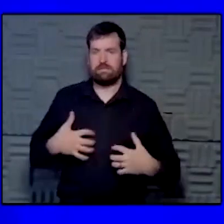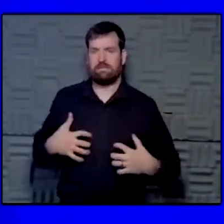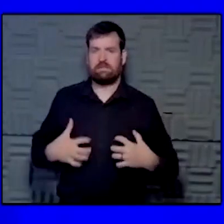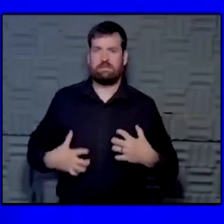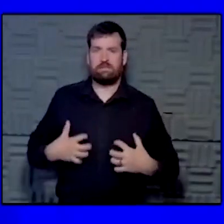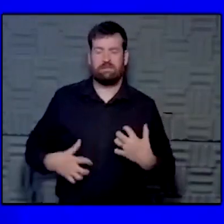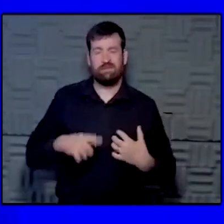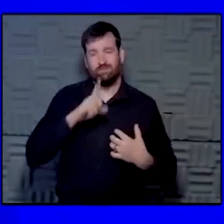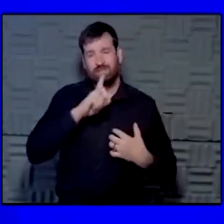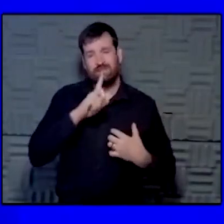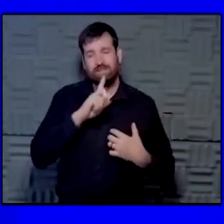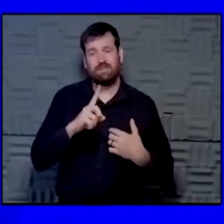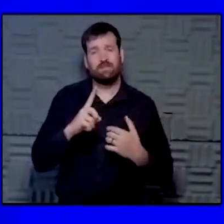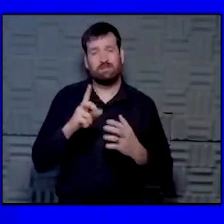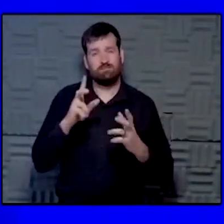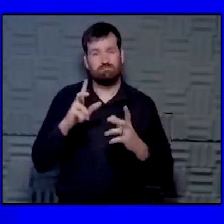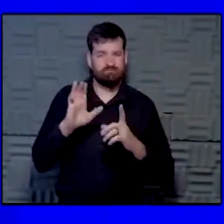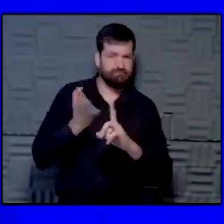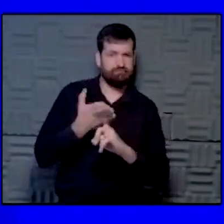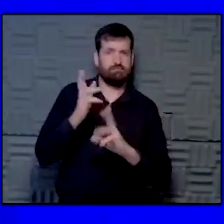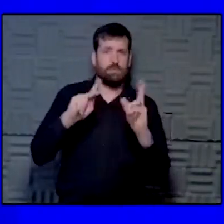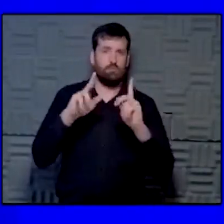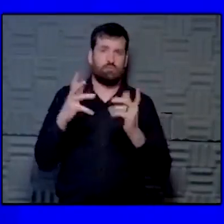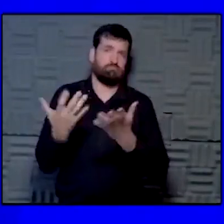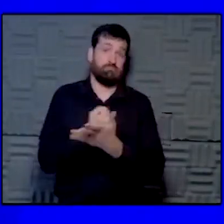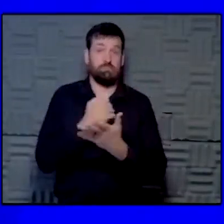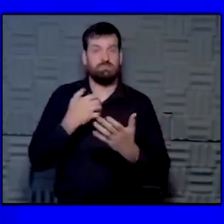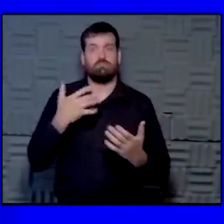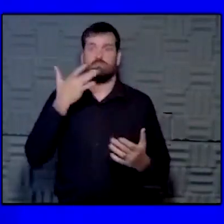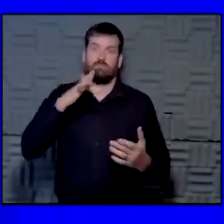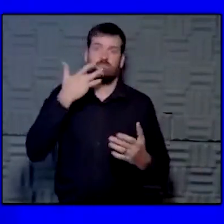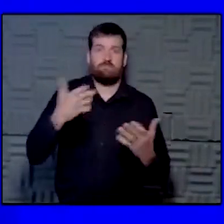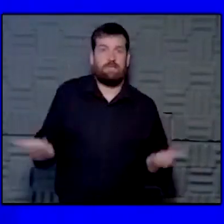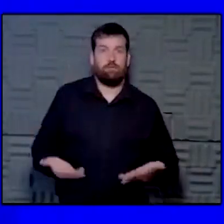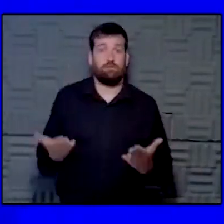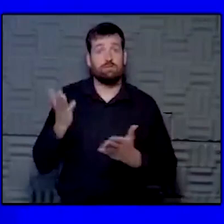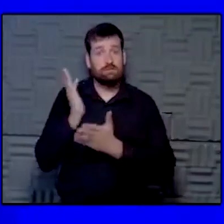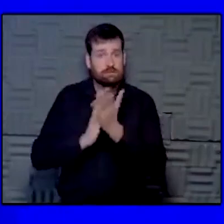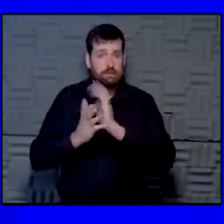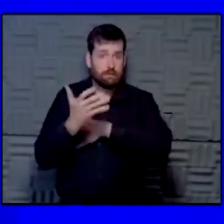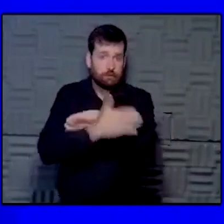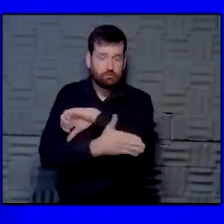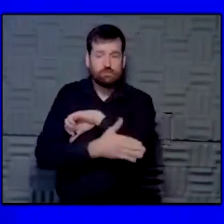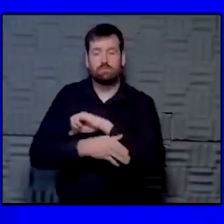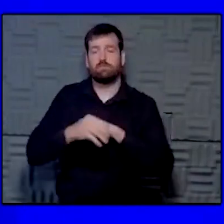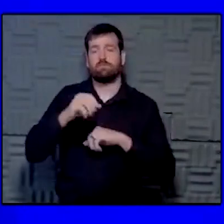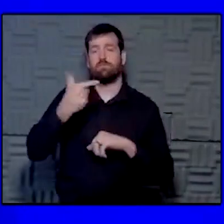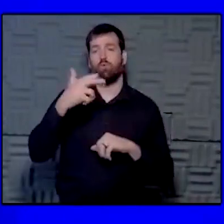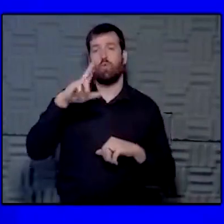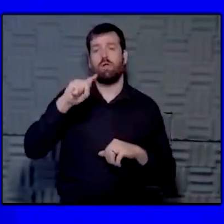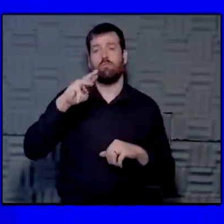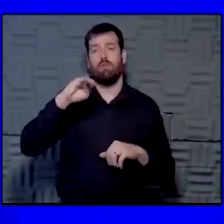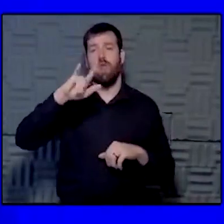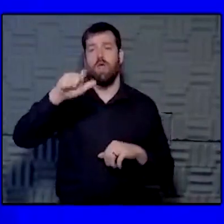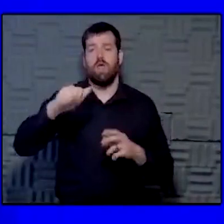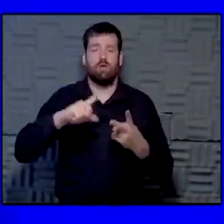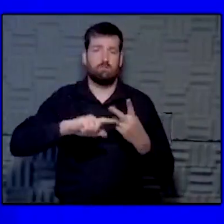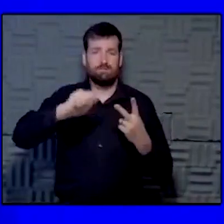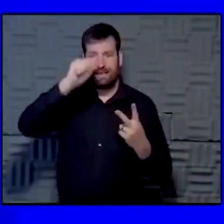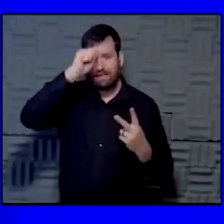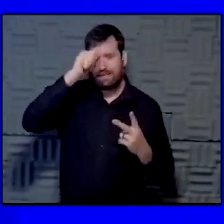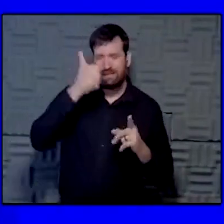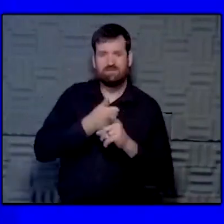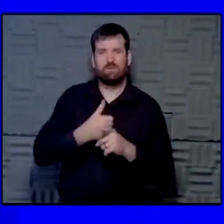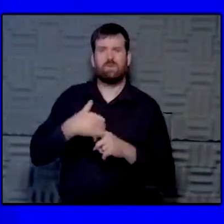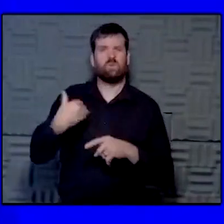get it into arms. Just as you said, we are fortunate here. We know that other countries such as India, Guatemala, those places that are more